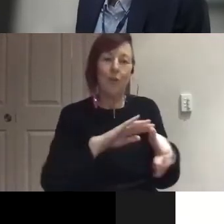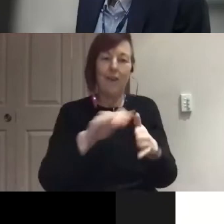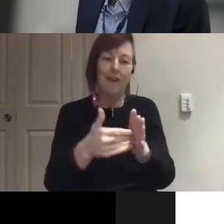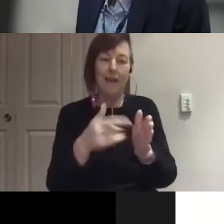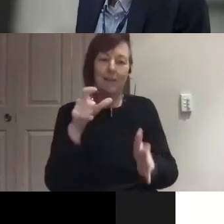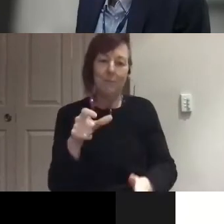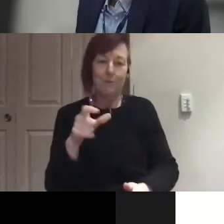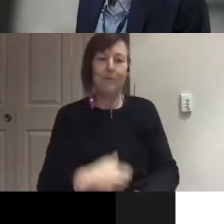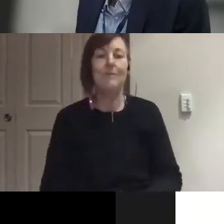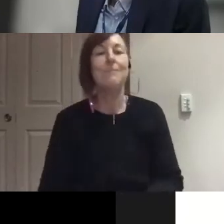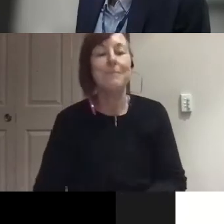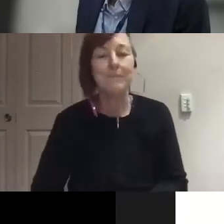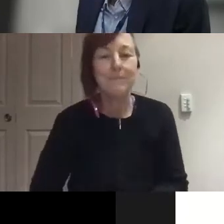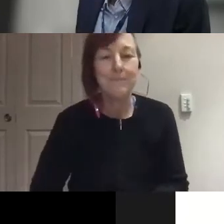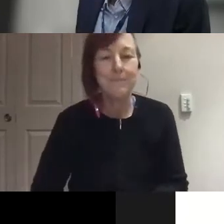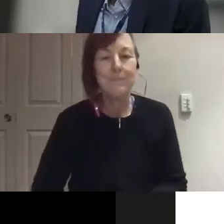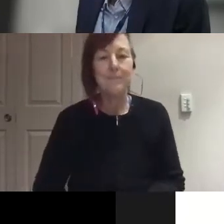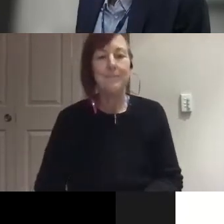Okay.